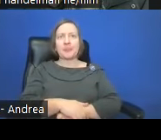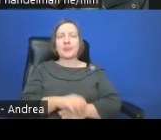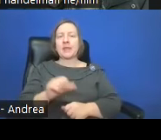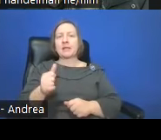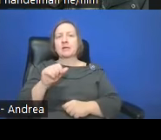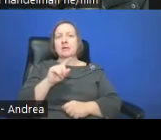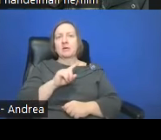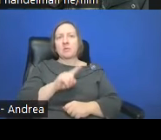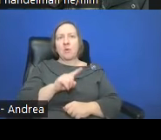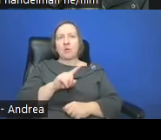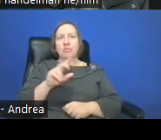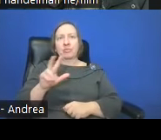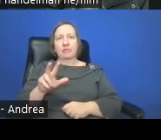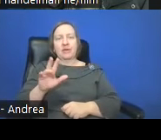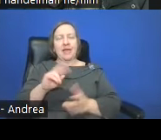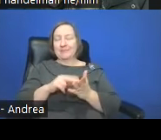A3,